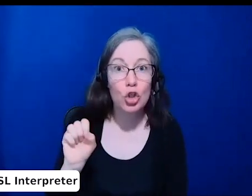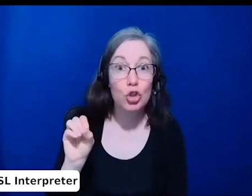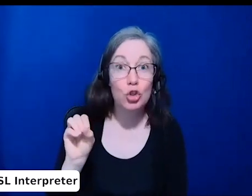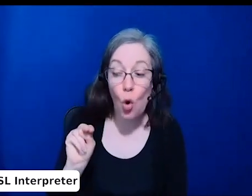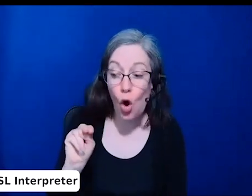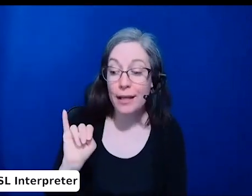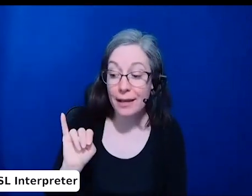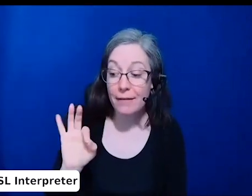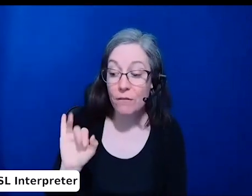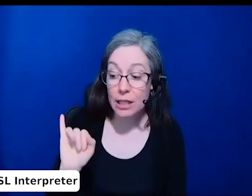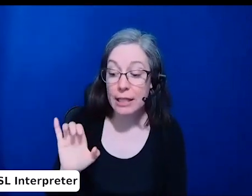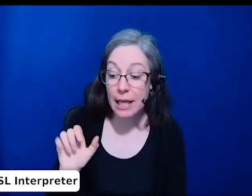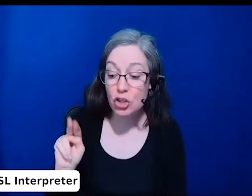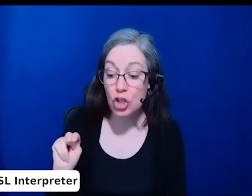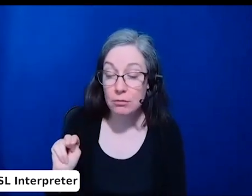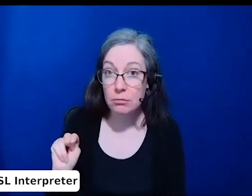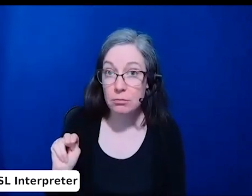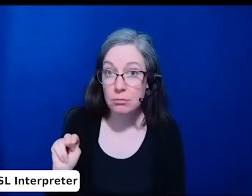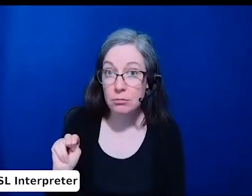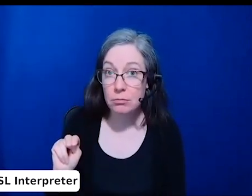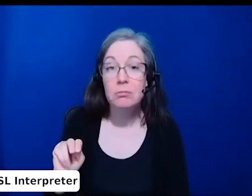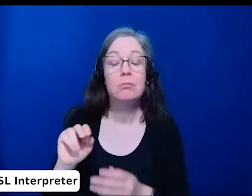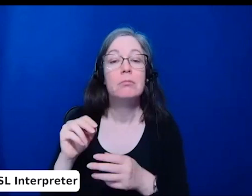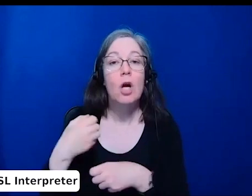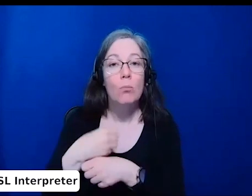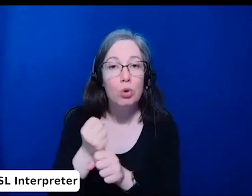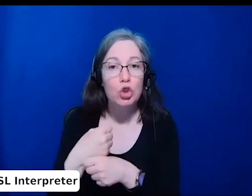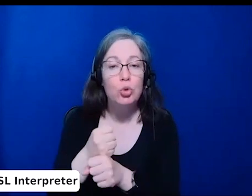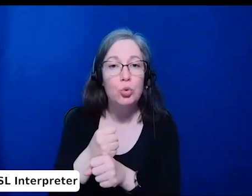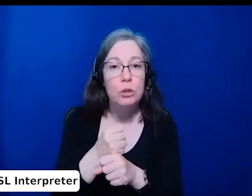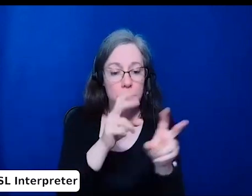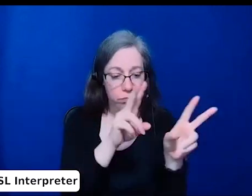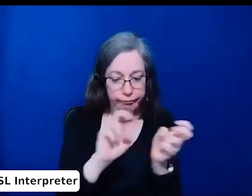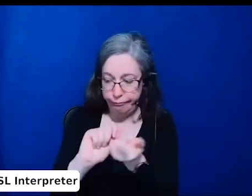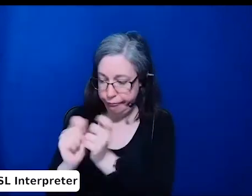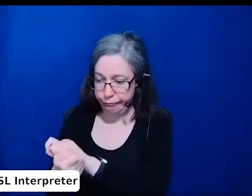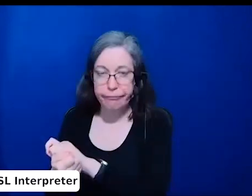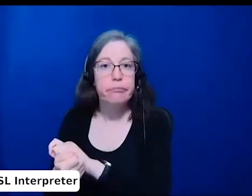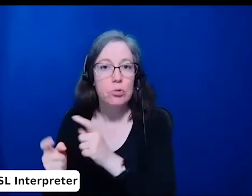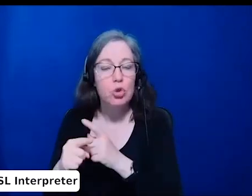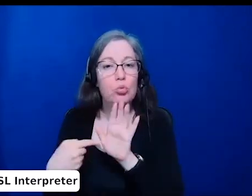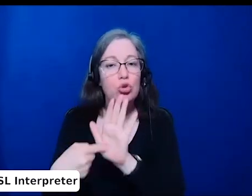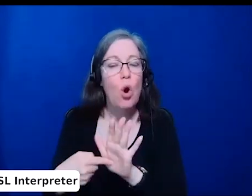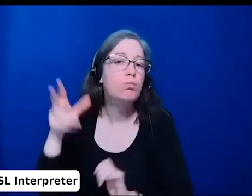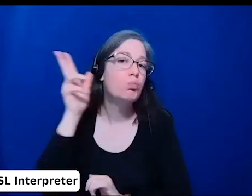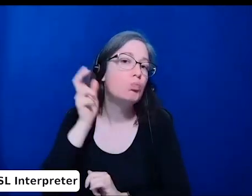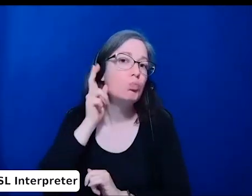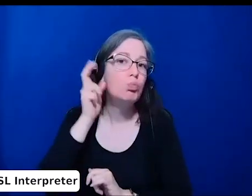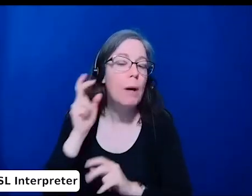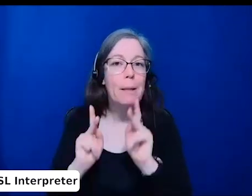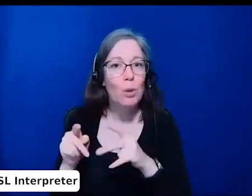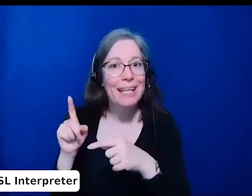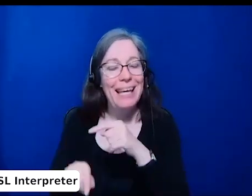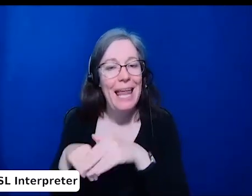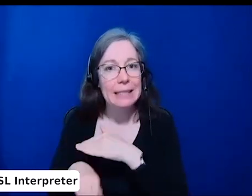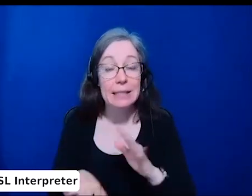it. However, there are other reasons to sonify data as well. For instance, for people who are fully